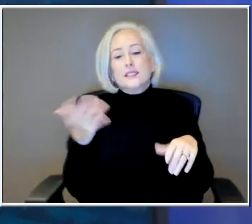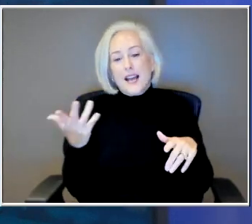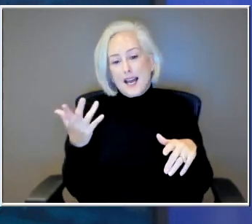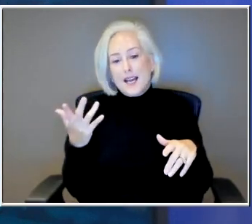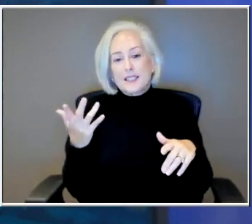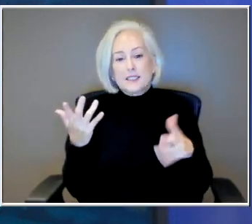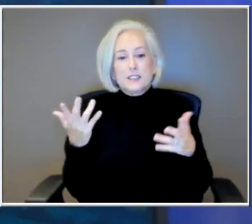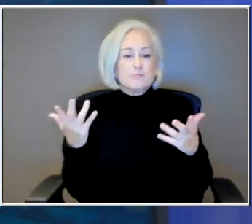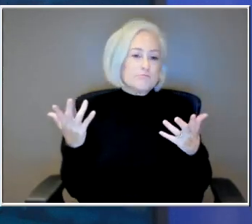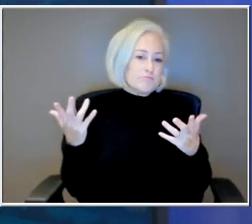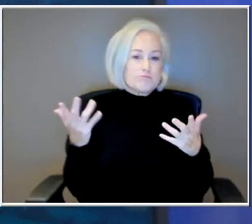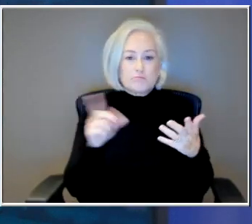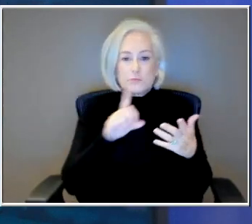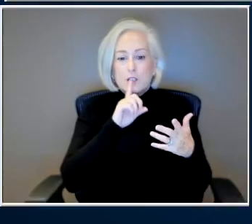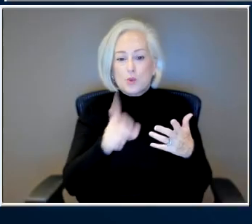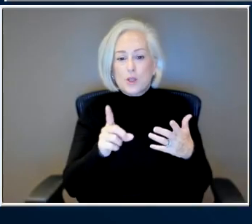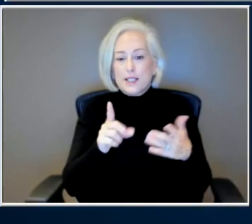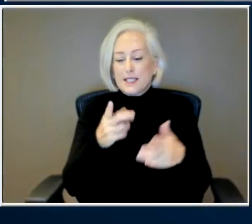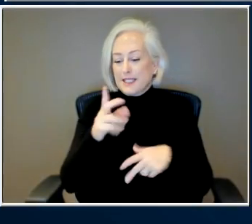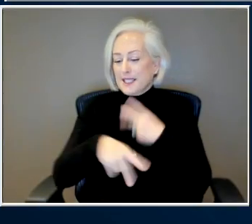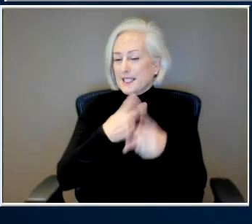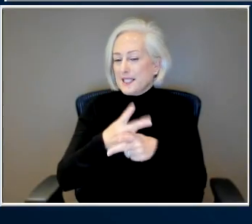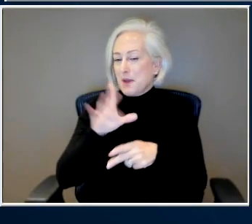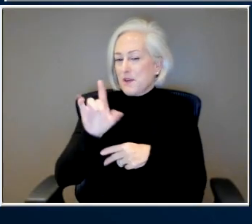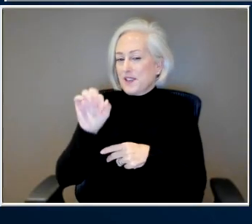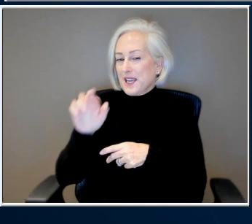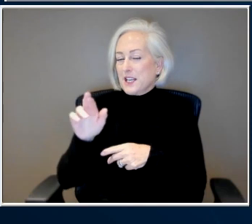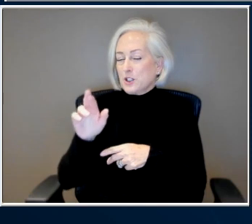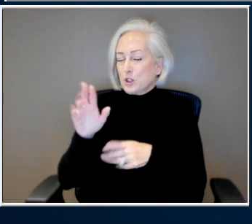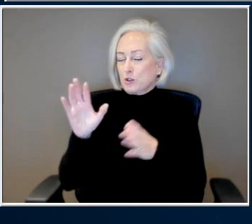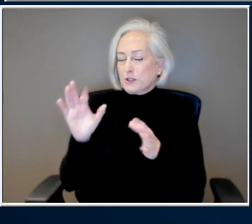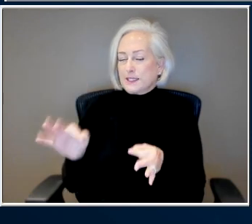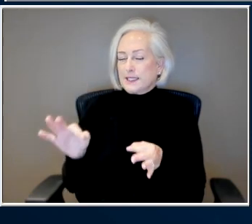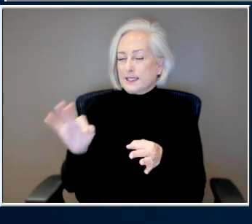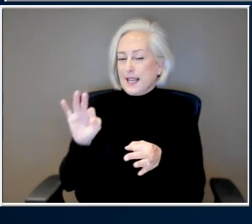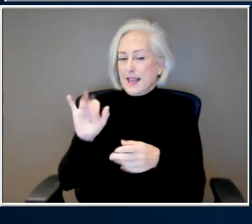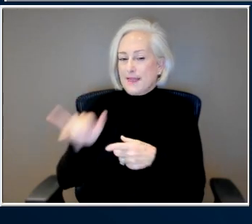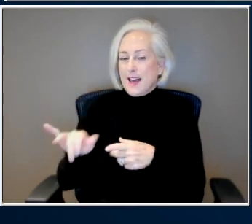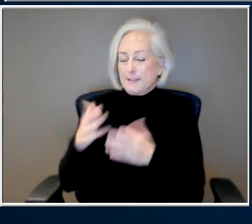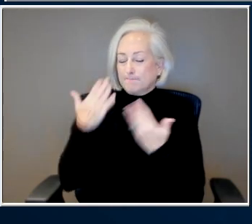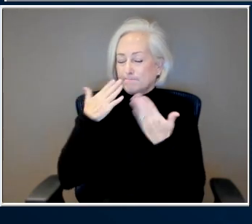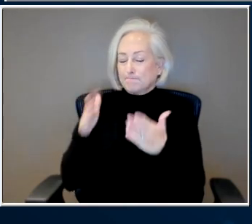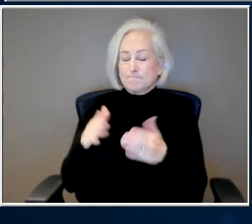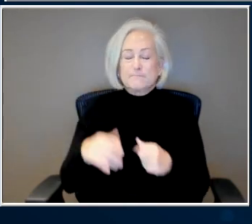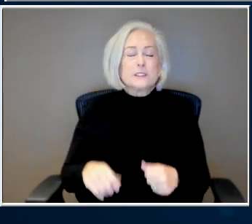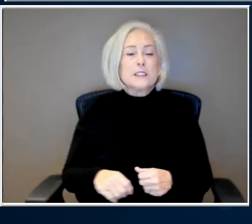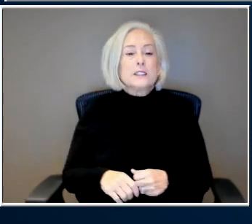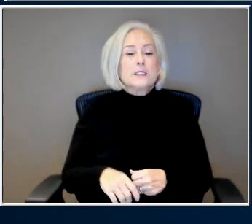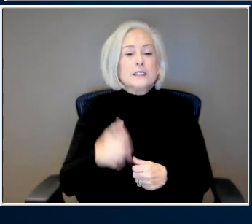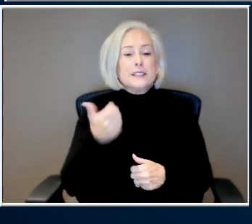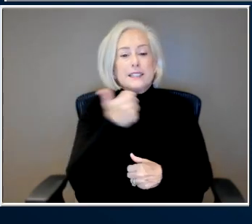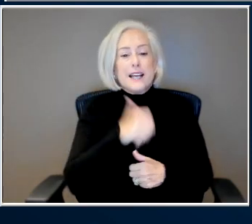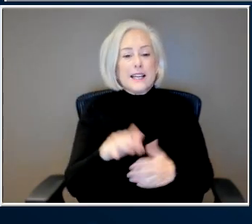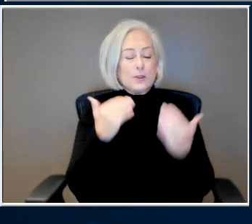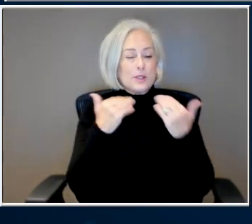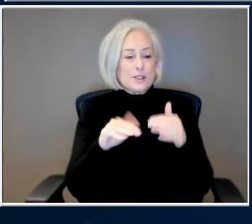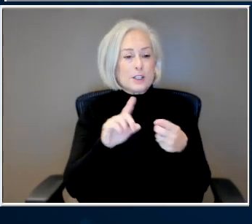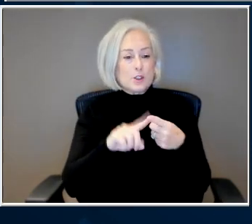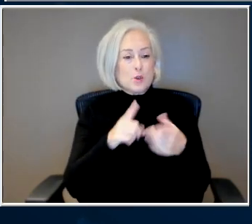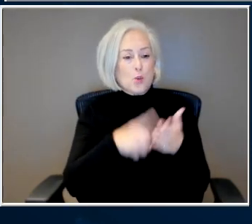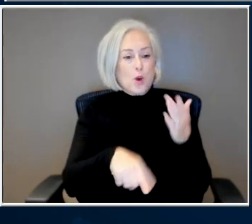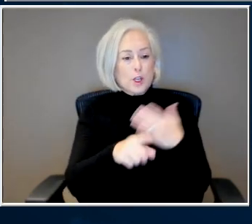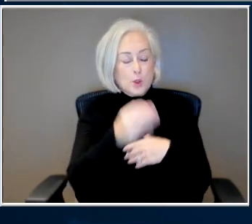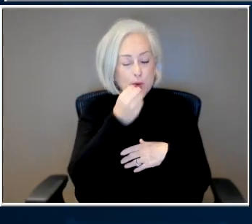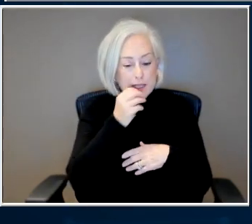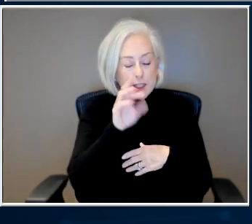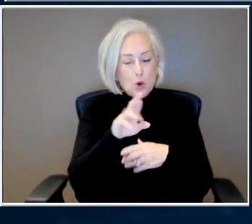question. Jill wants to know, Jeff, if you have any restrictions to your diet or any activities,